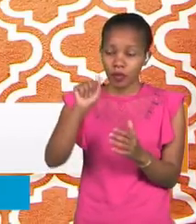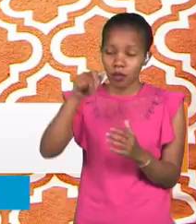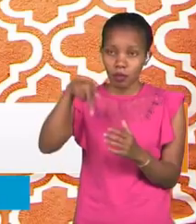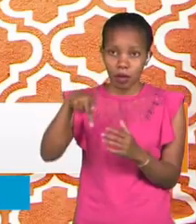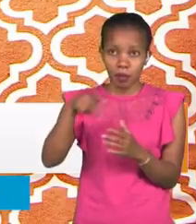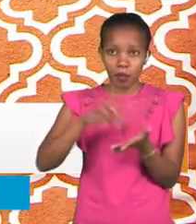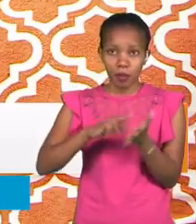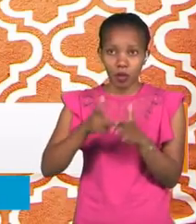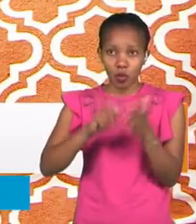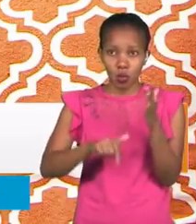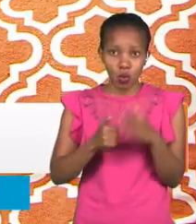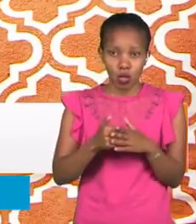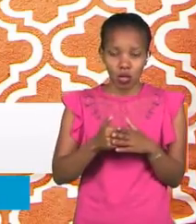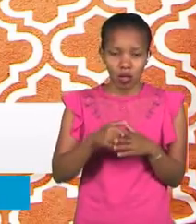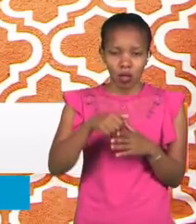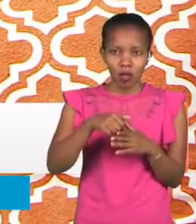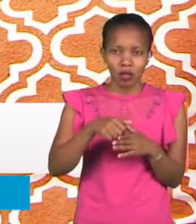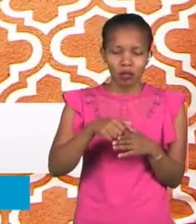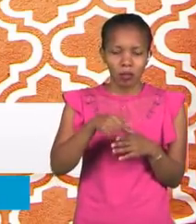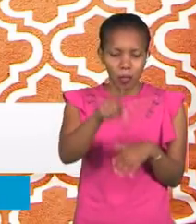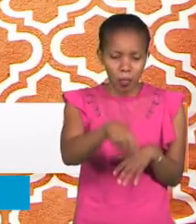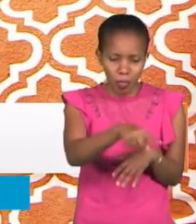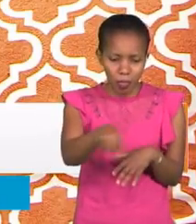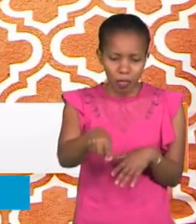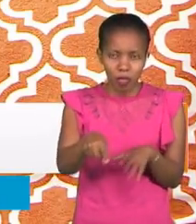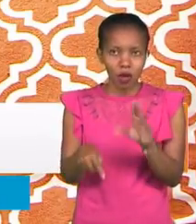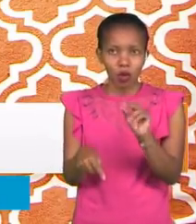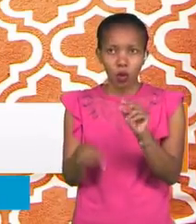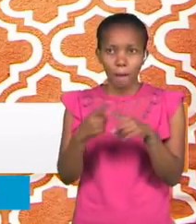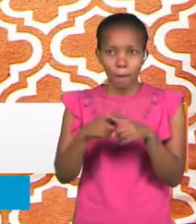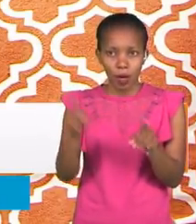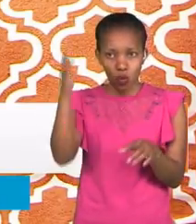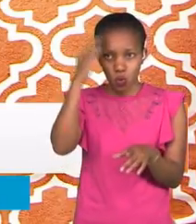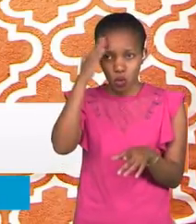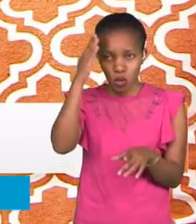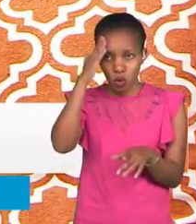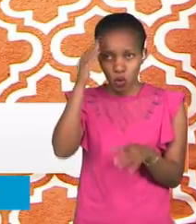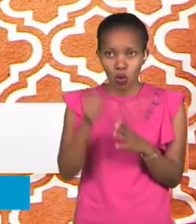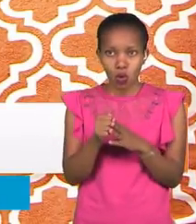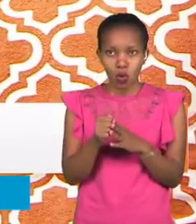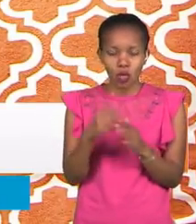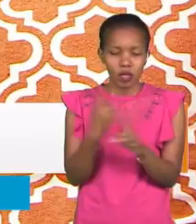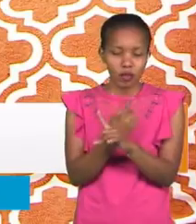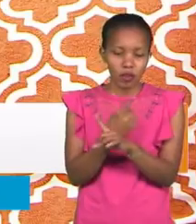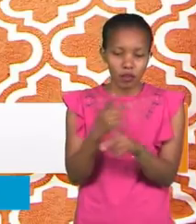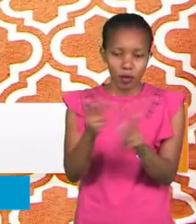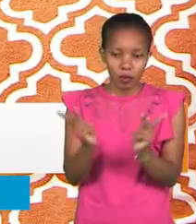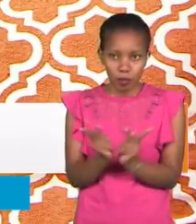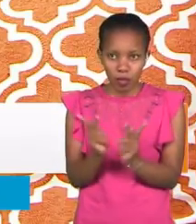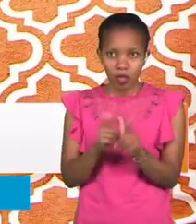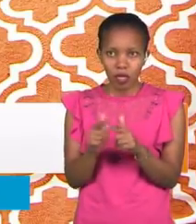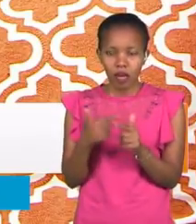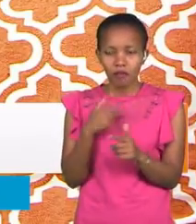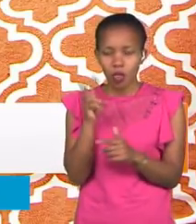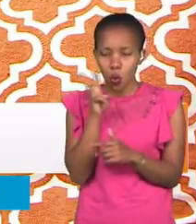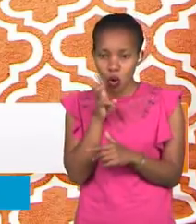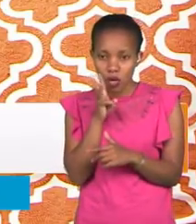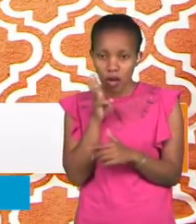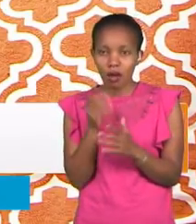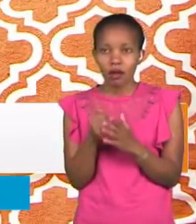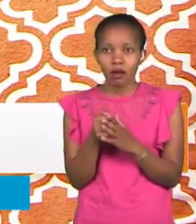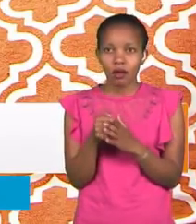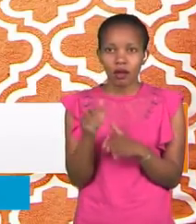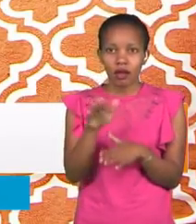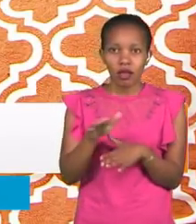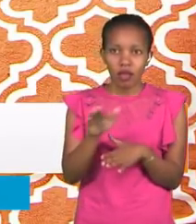It doesn't mean that we put the chalk at that point, but we know the routes and we've marked the different places so that we have the water points and done